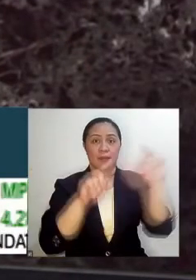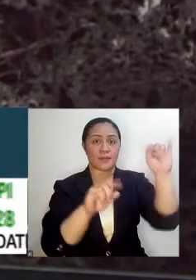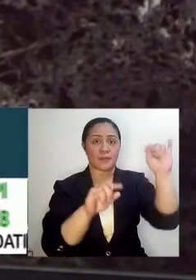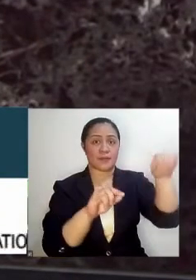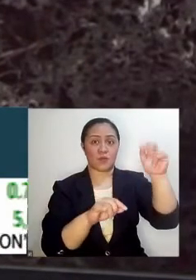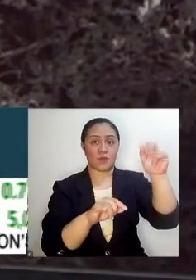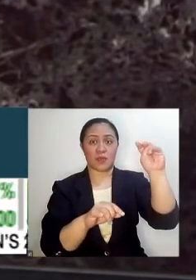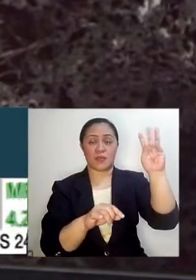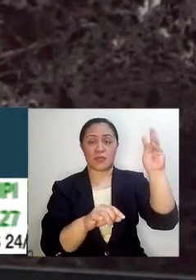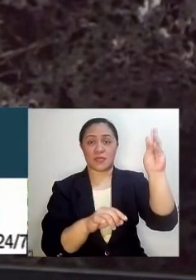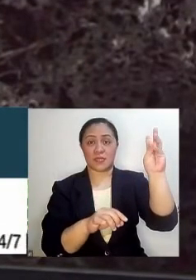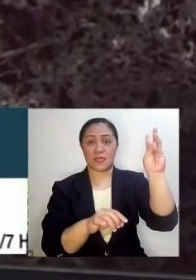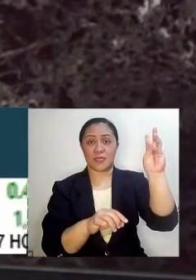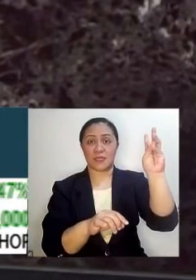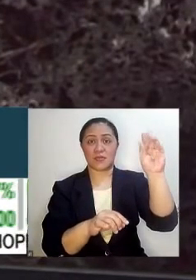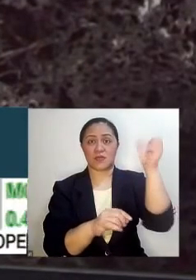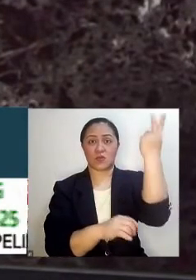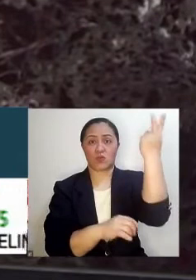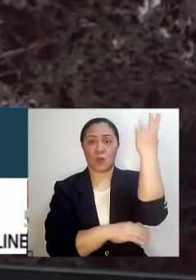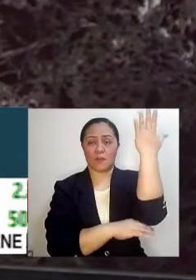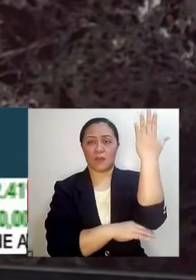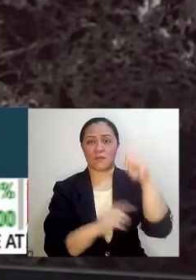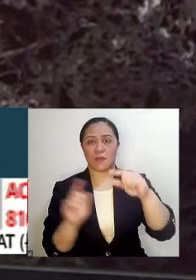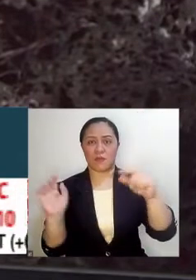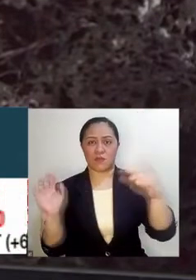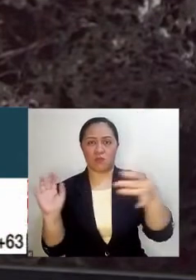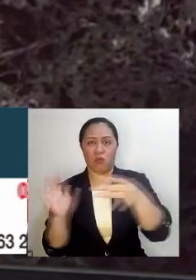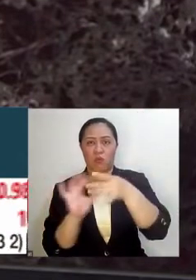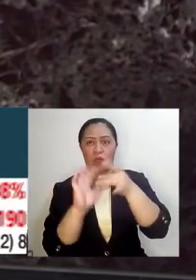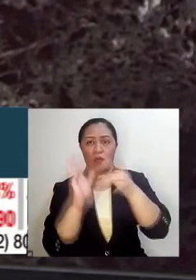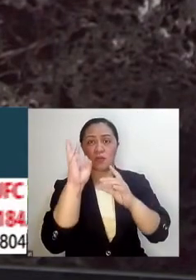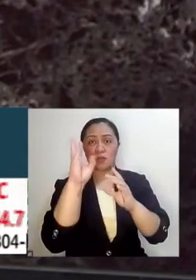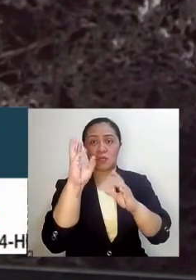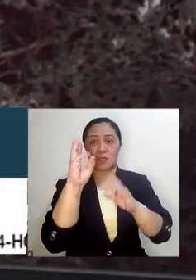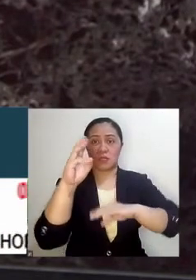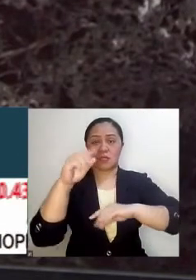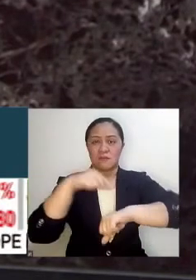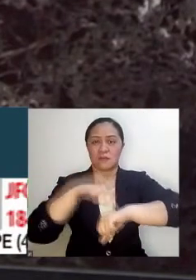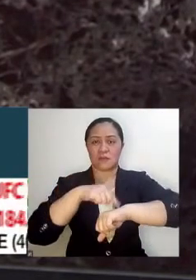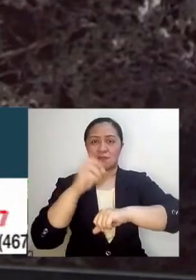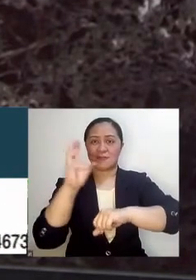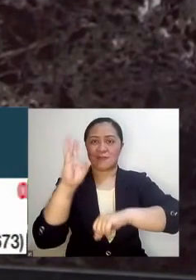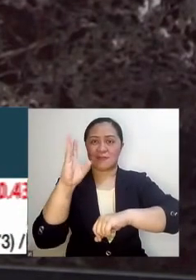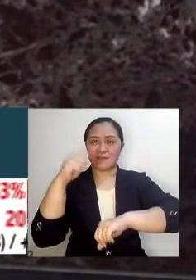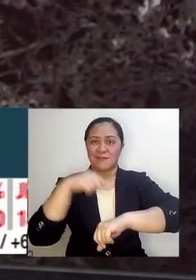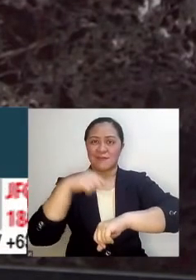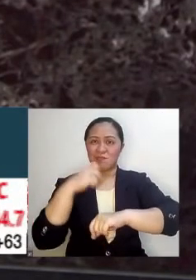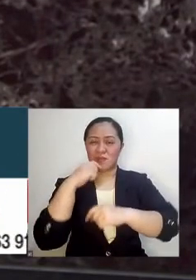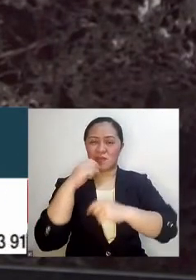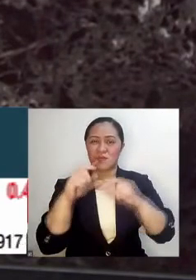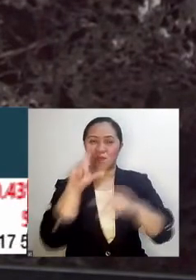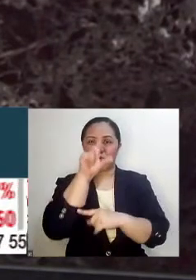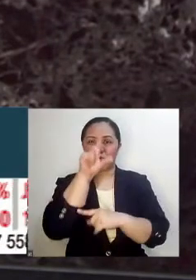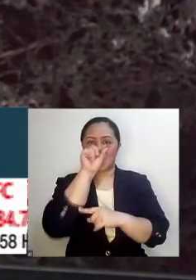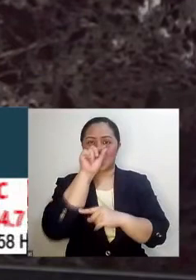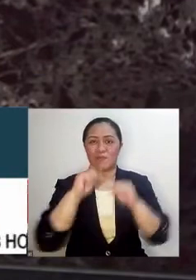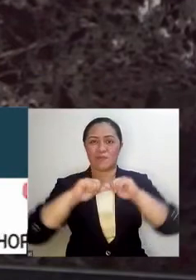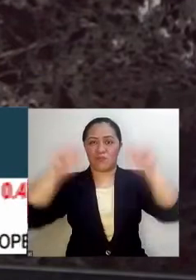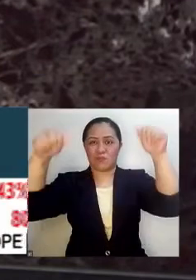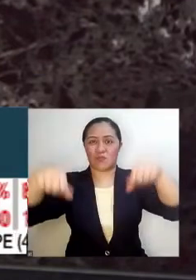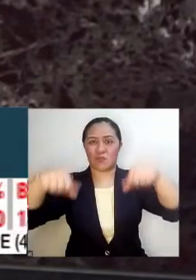16 times to get them to do something he wanted. And his message in those 16 times was